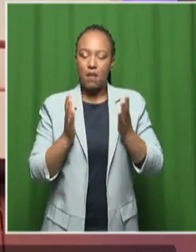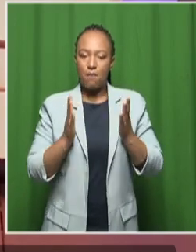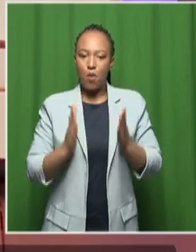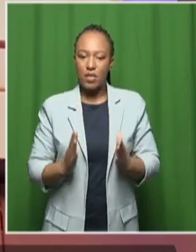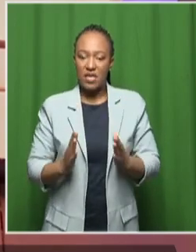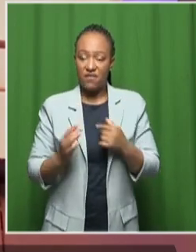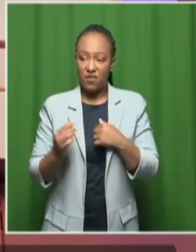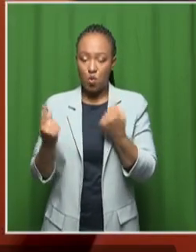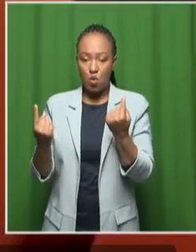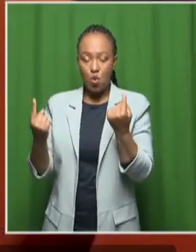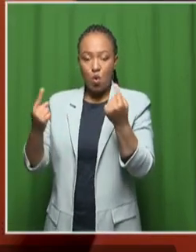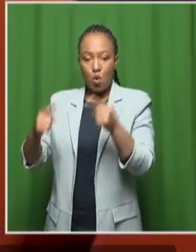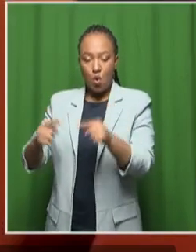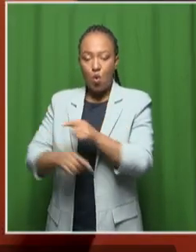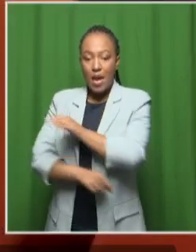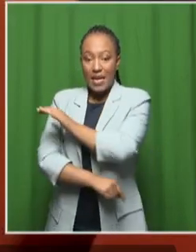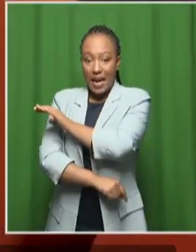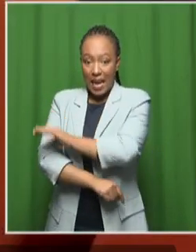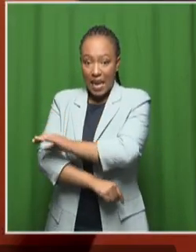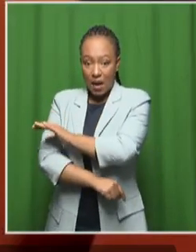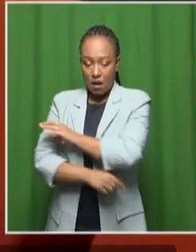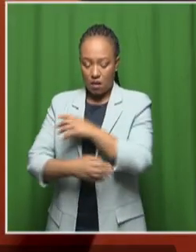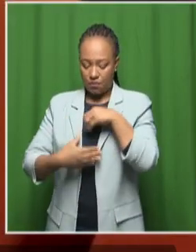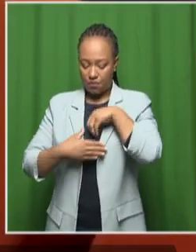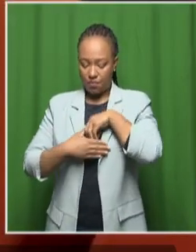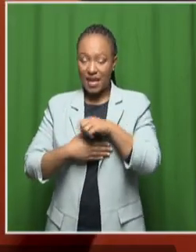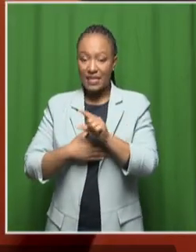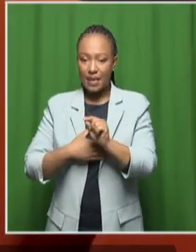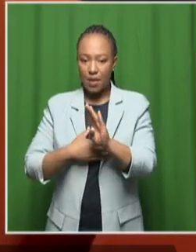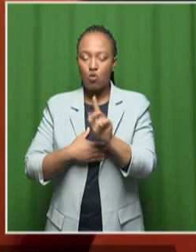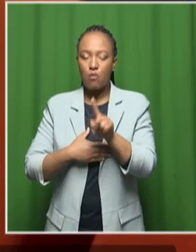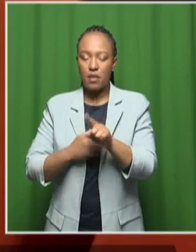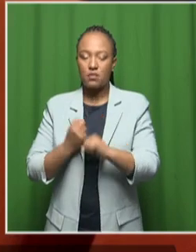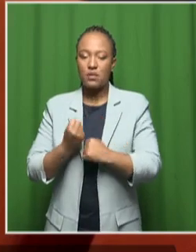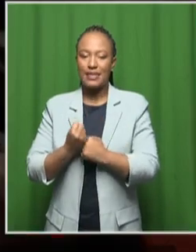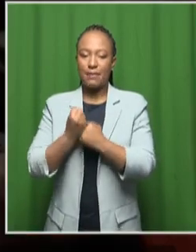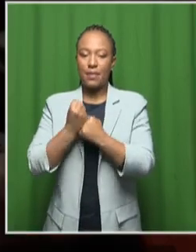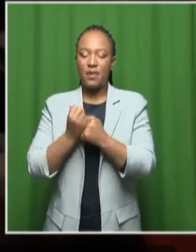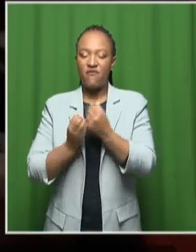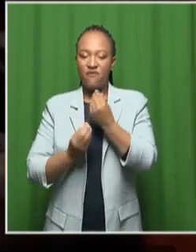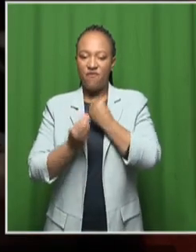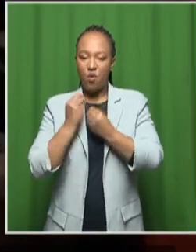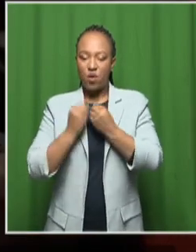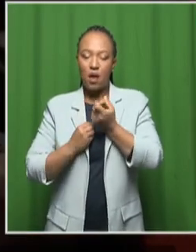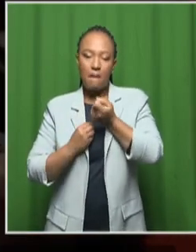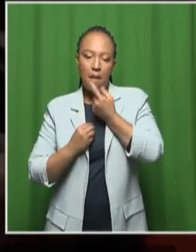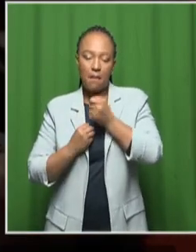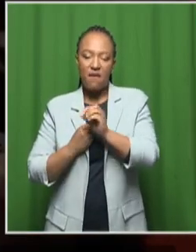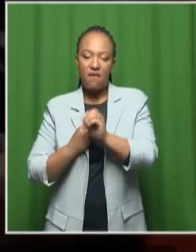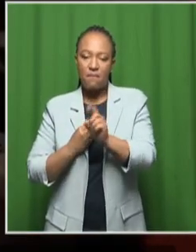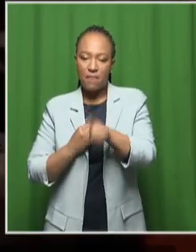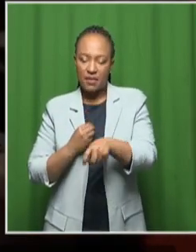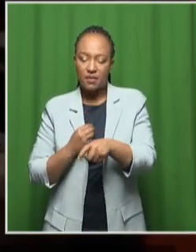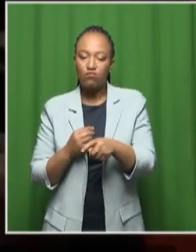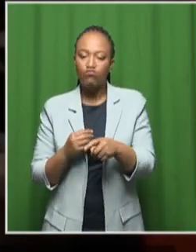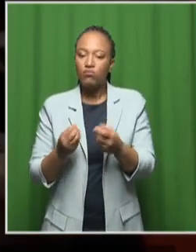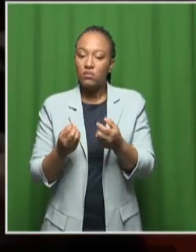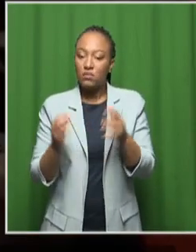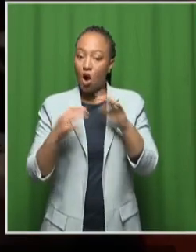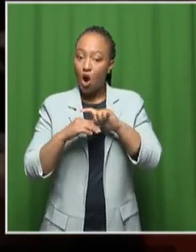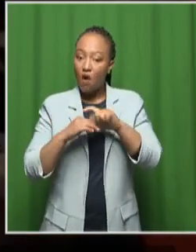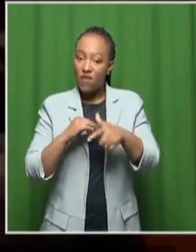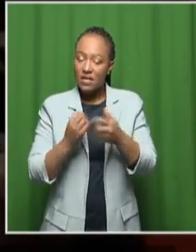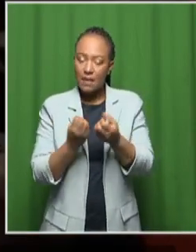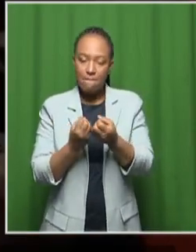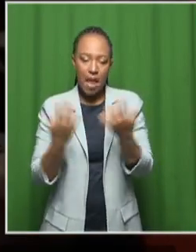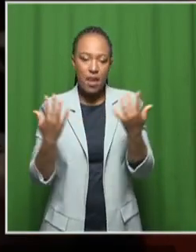if you have TB. The conference brings together policymakers, academics, researchers, and